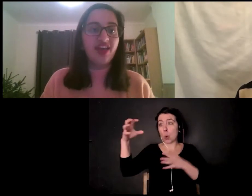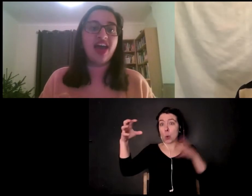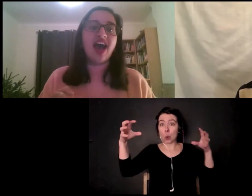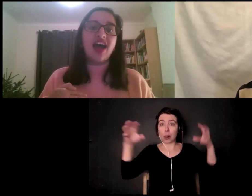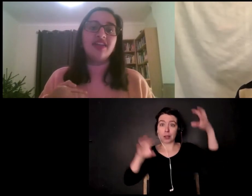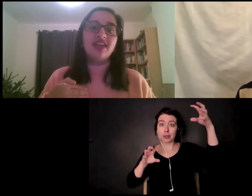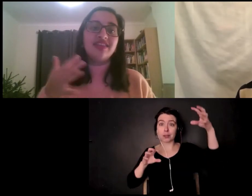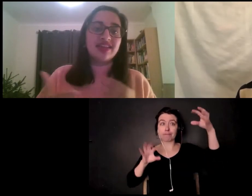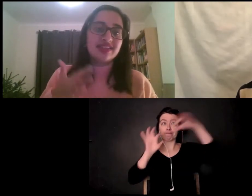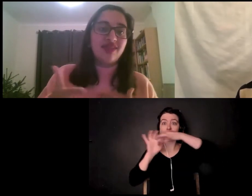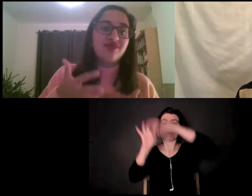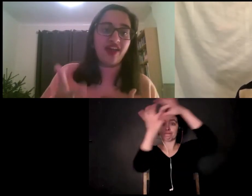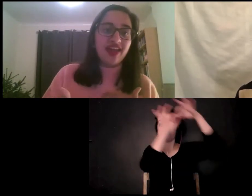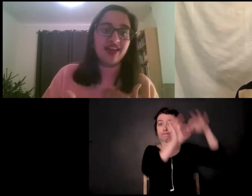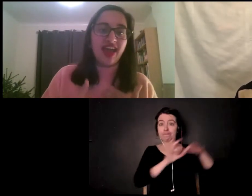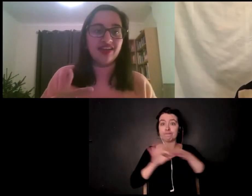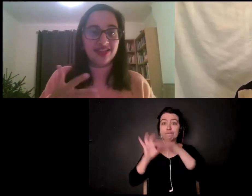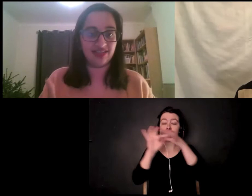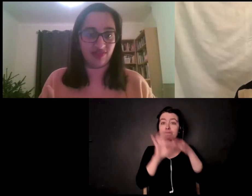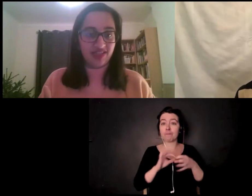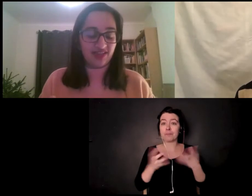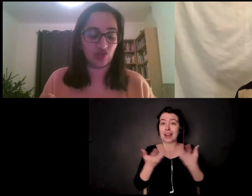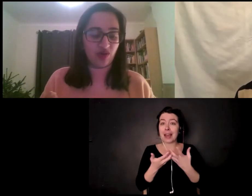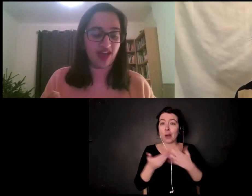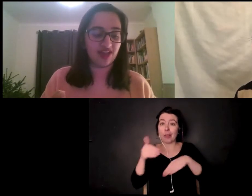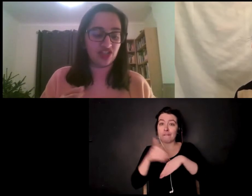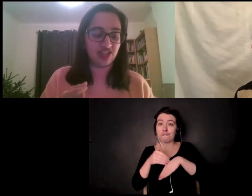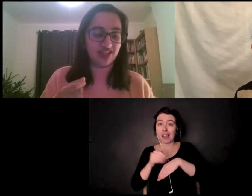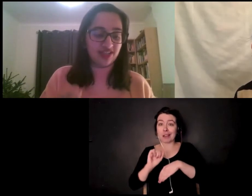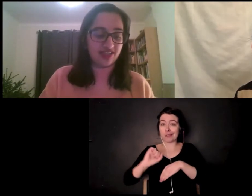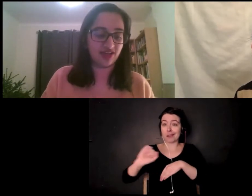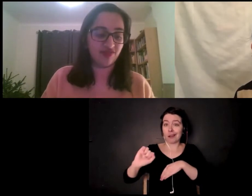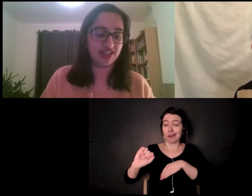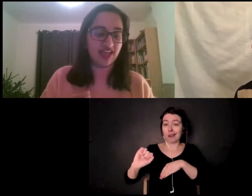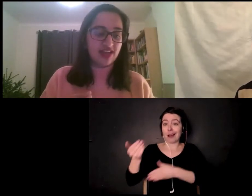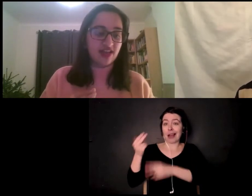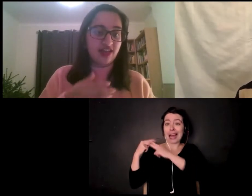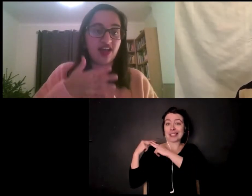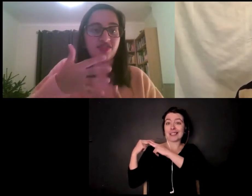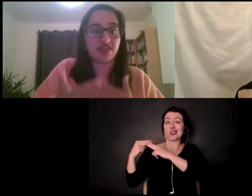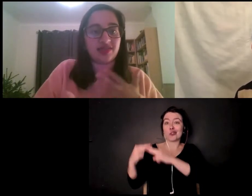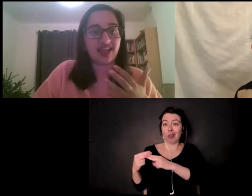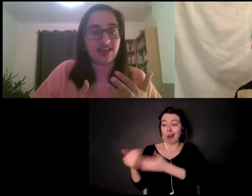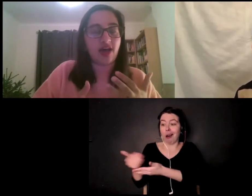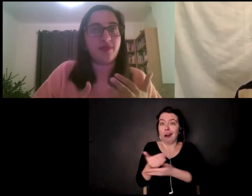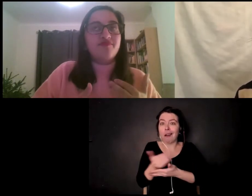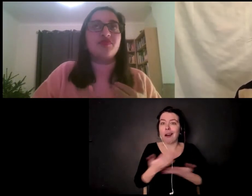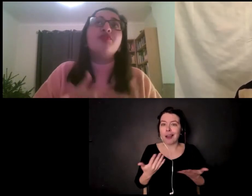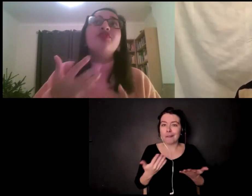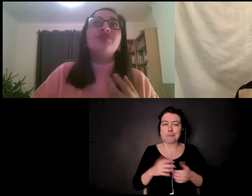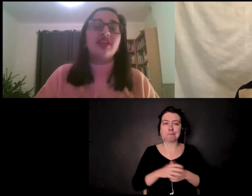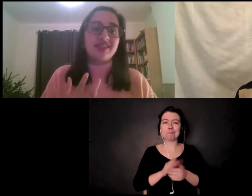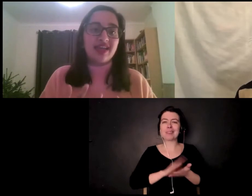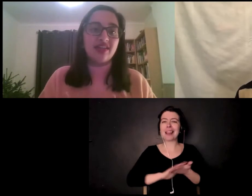archive. And then in that same vein, Helen did research where she discovered again, like there's like